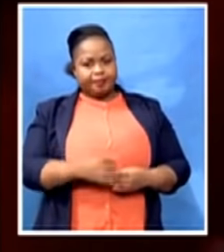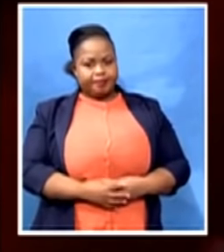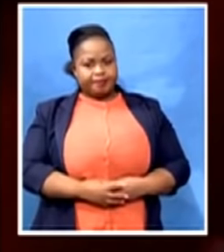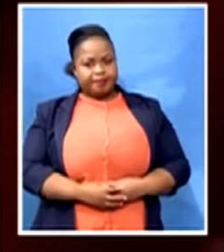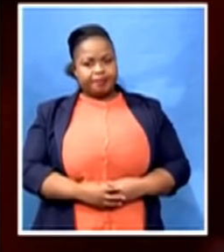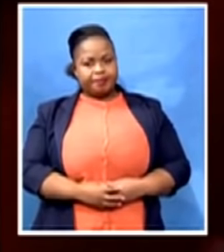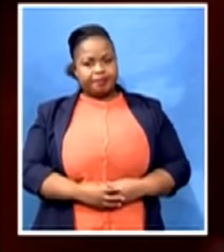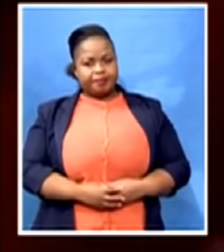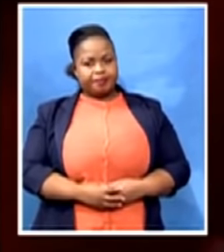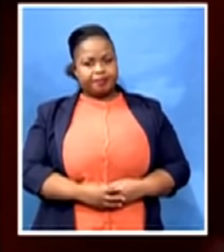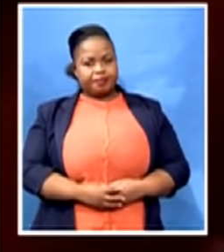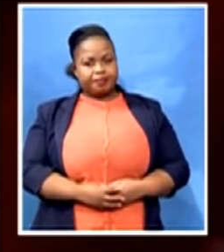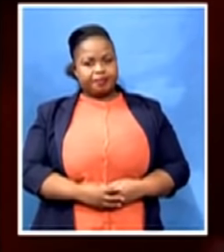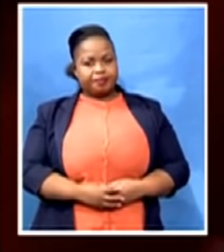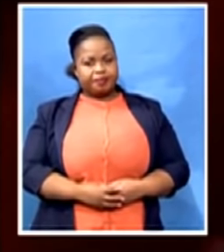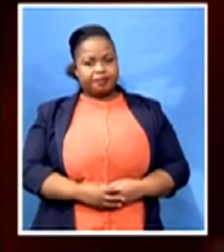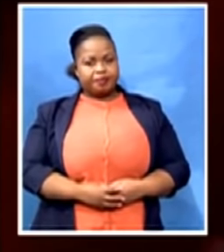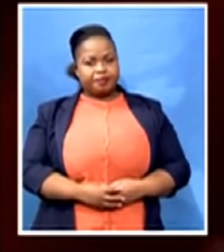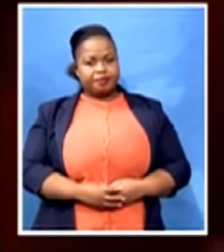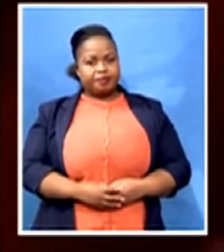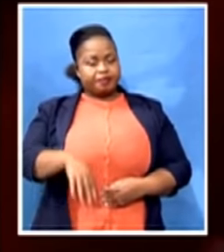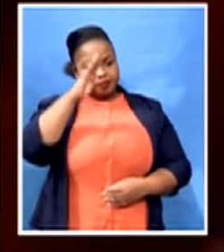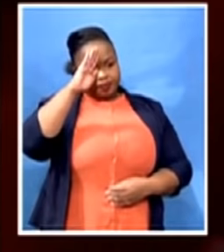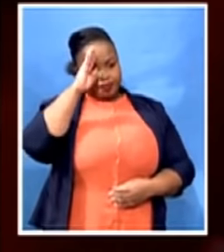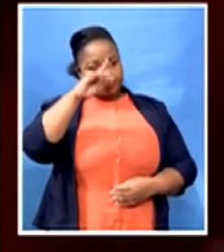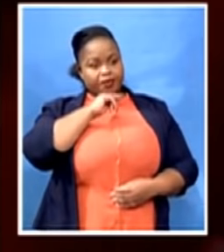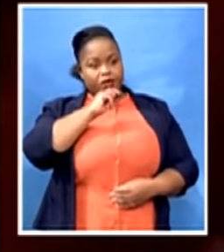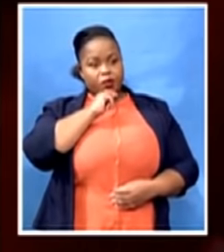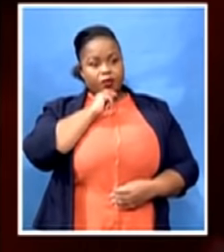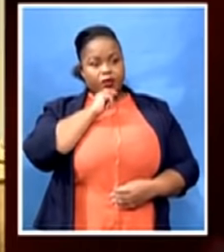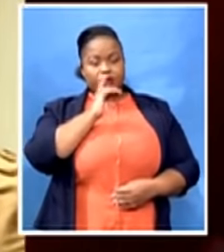A very good morning to you. What's the latest in the Free State?